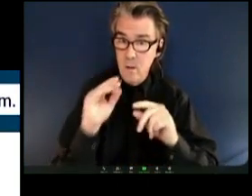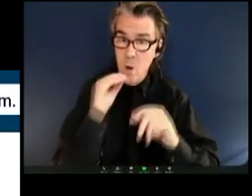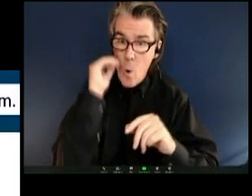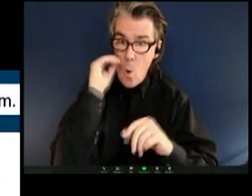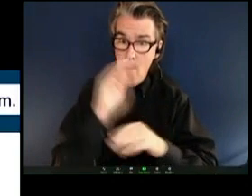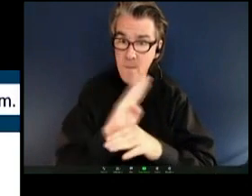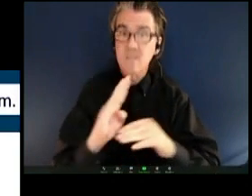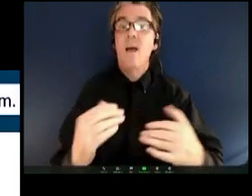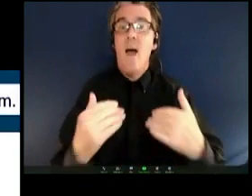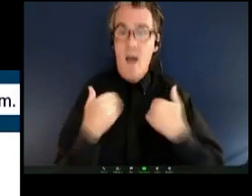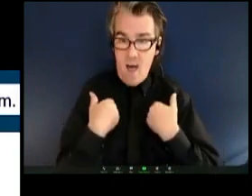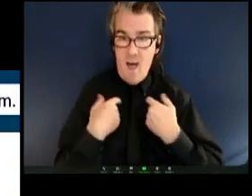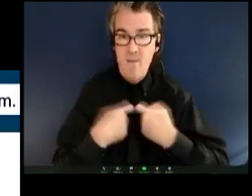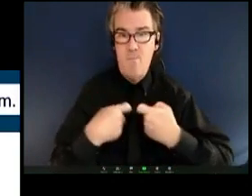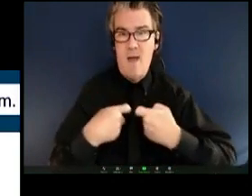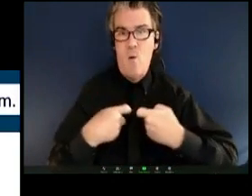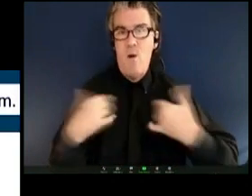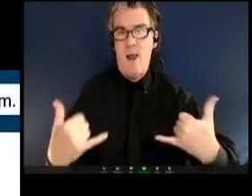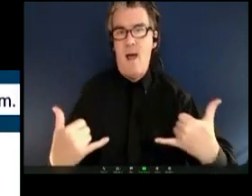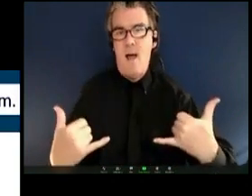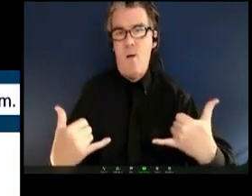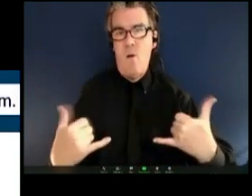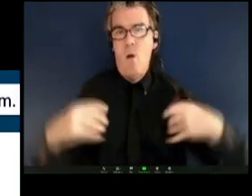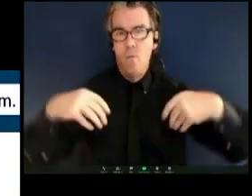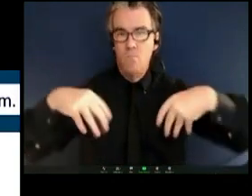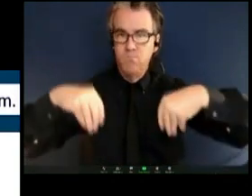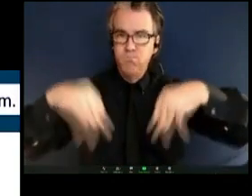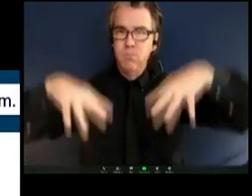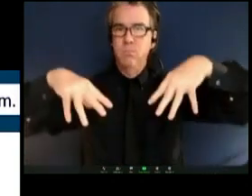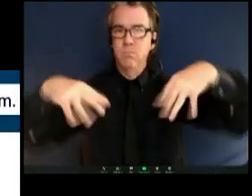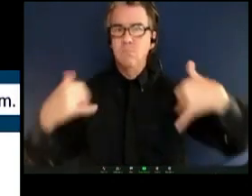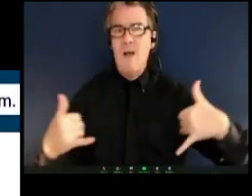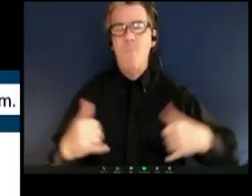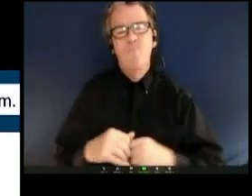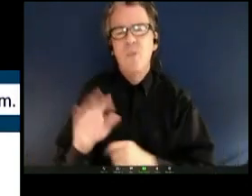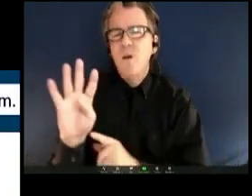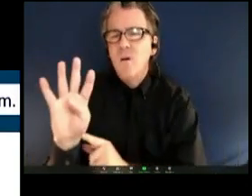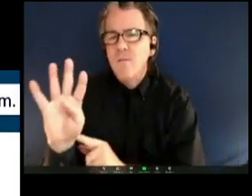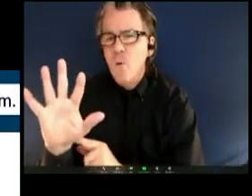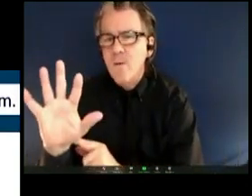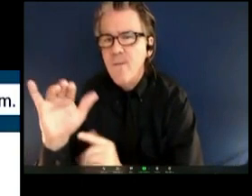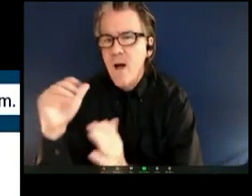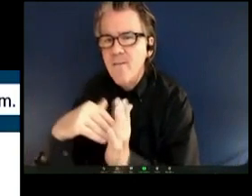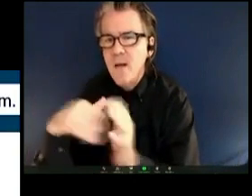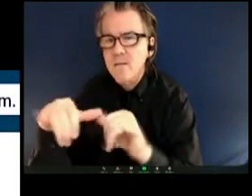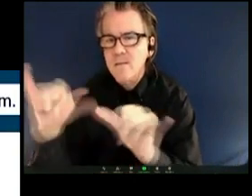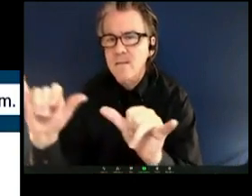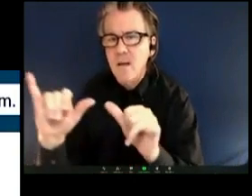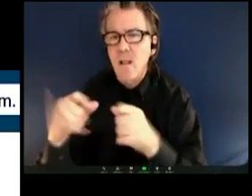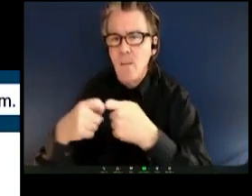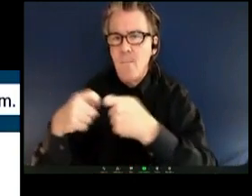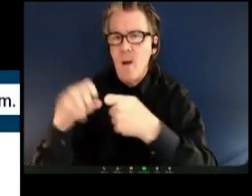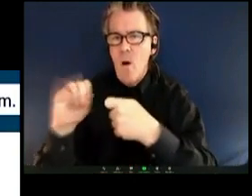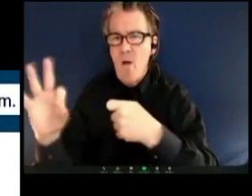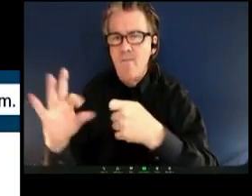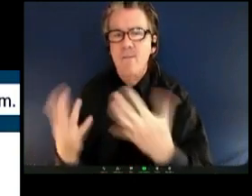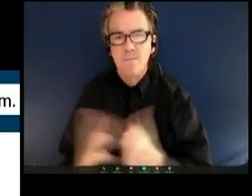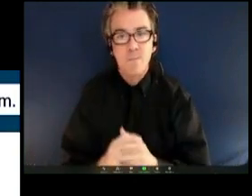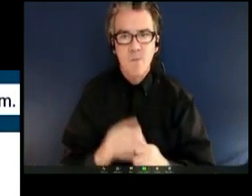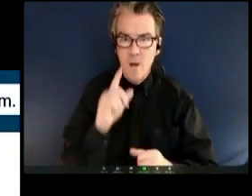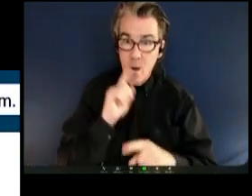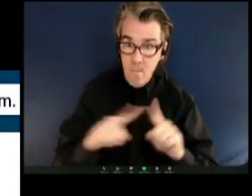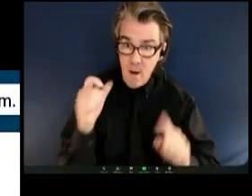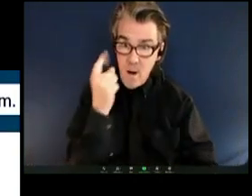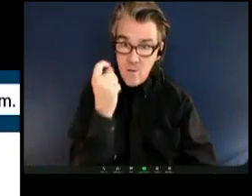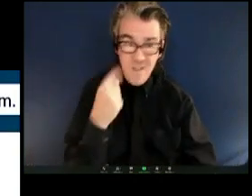also note our initial reports indicate that we saw 130 incidents of damage or hazard to our equipment during this